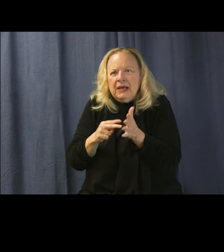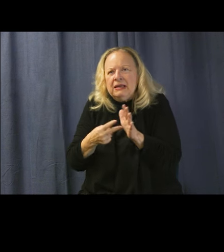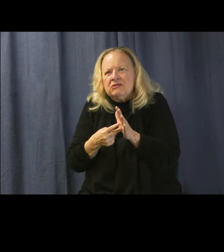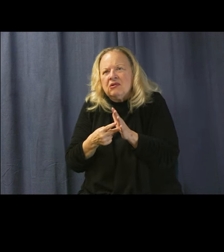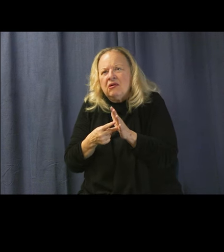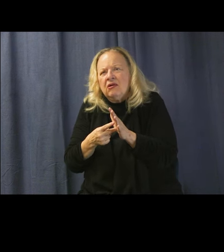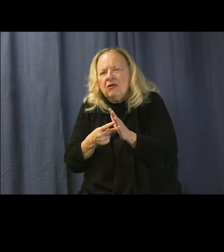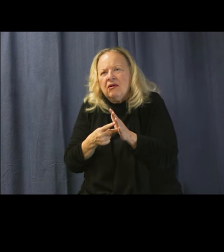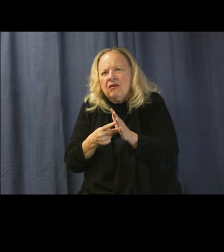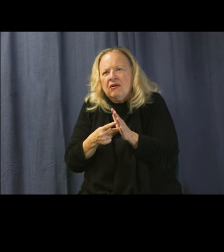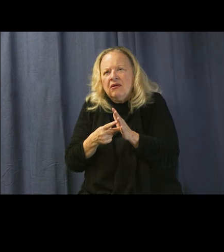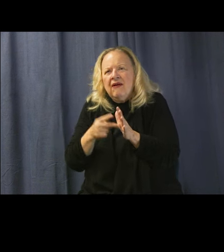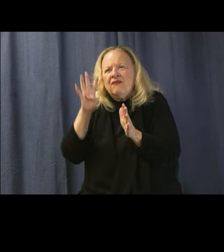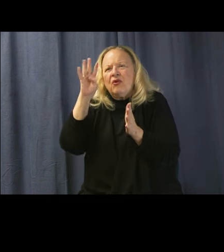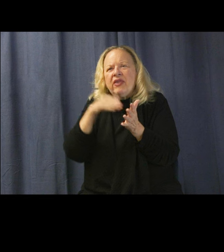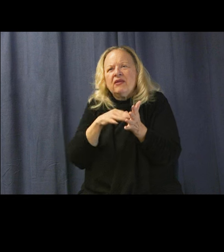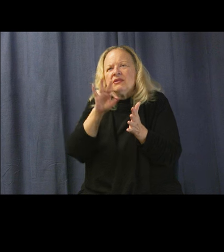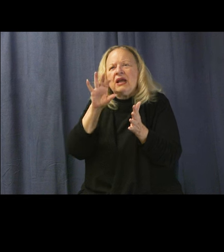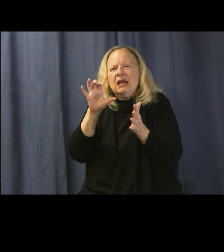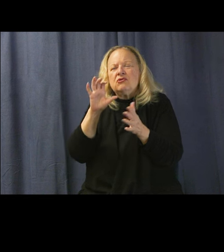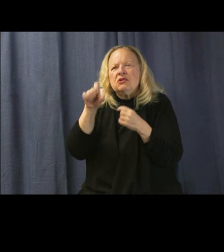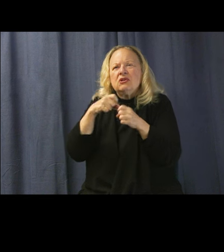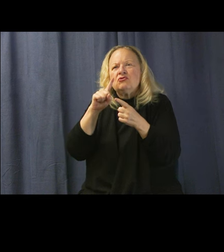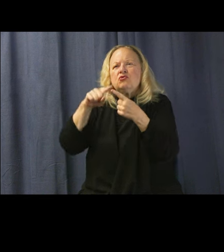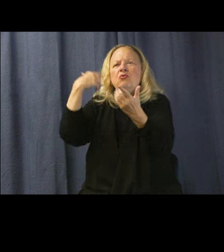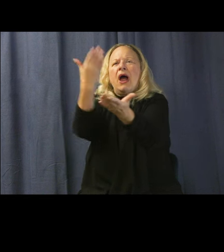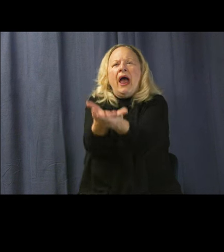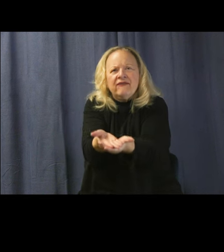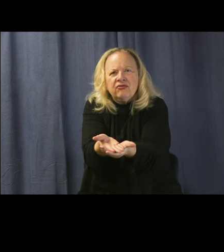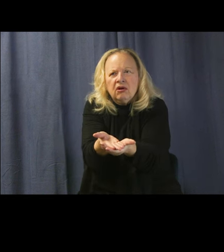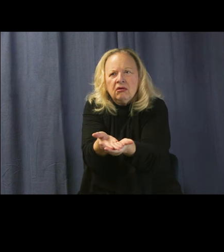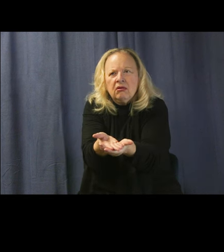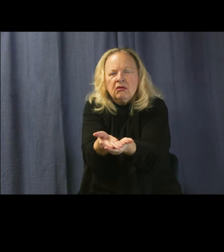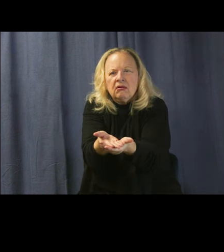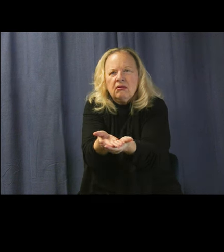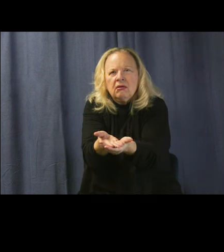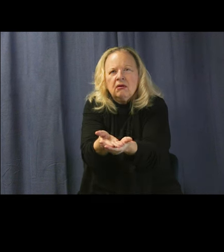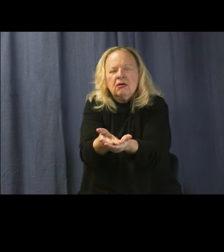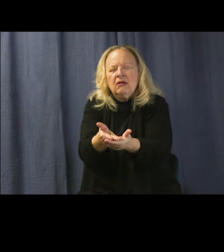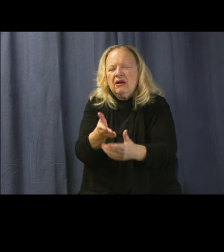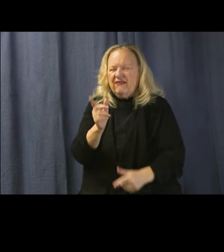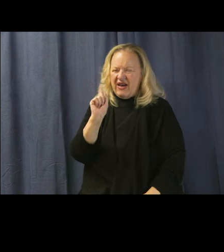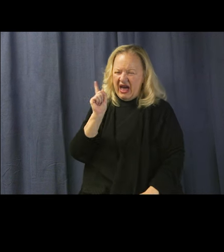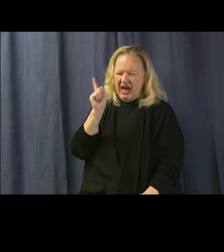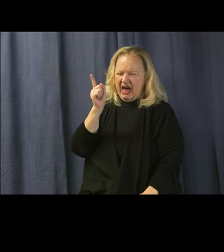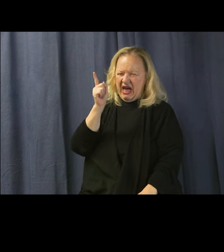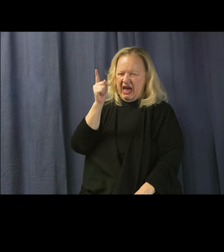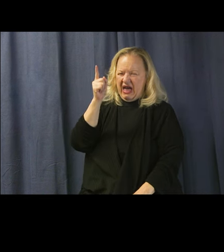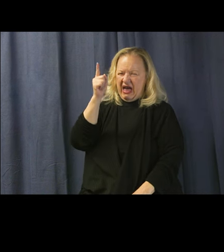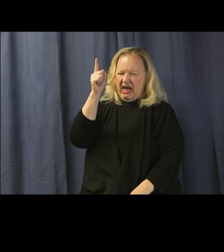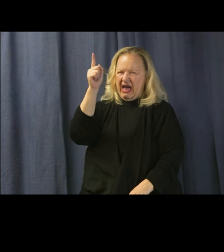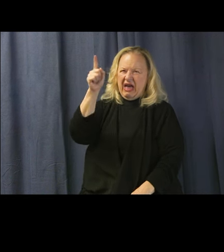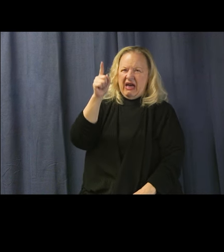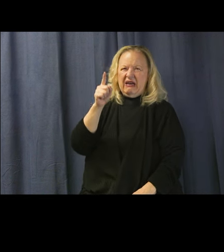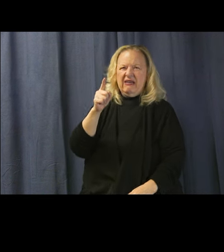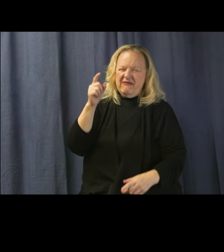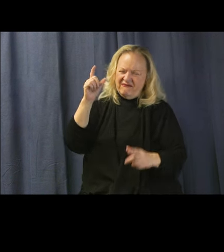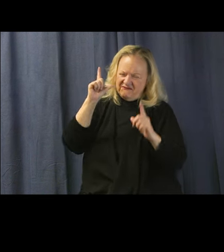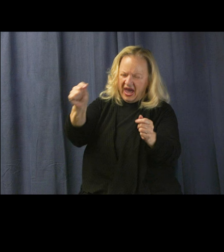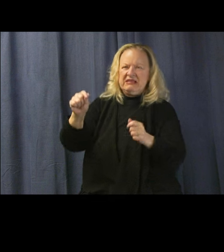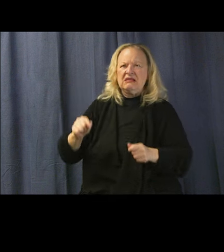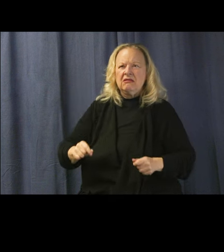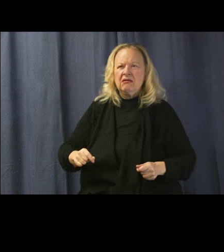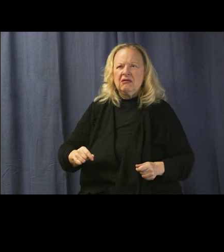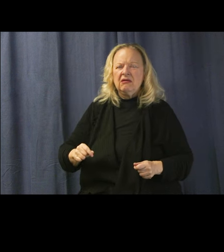means for 4,900 years to get there, you have to travel 186,000 miles per